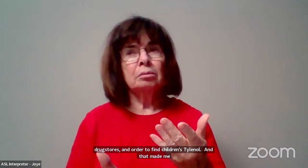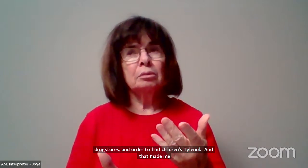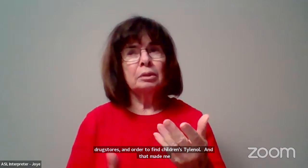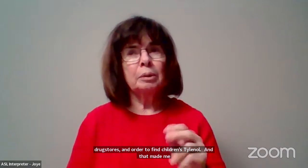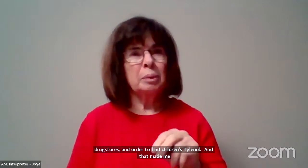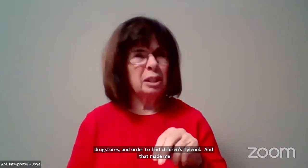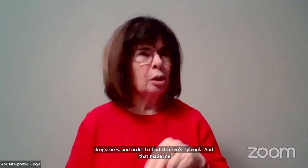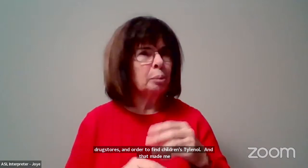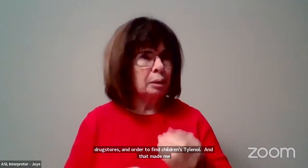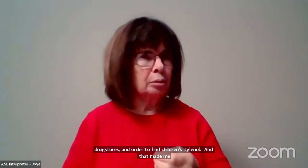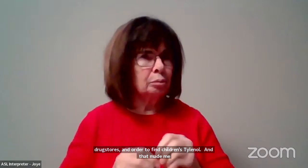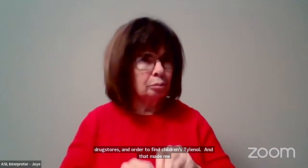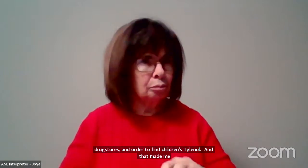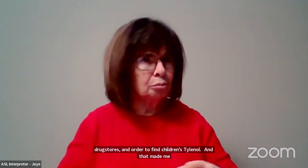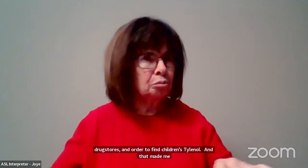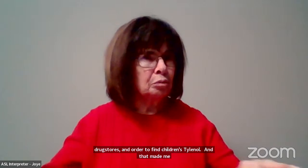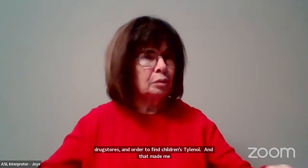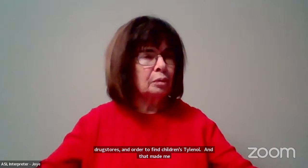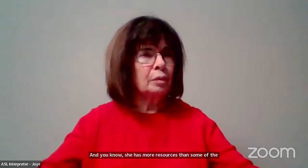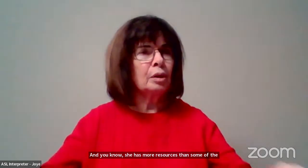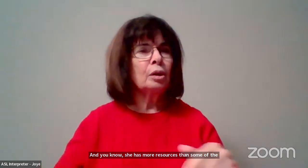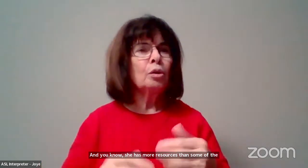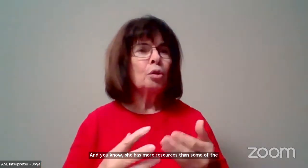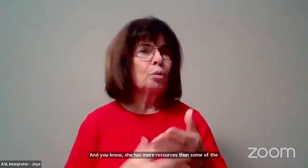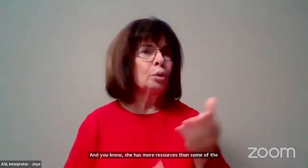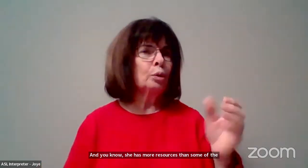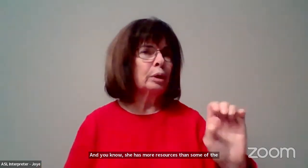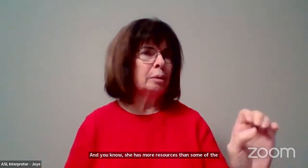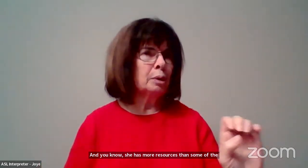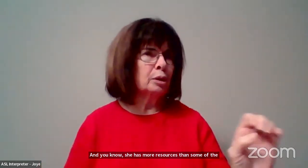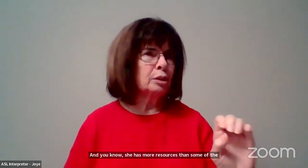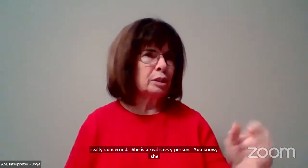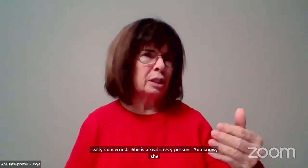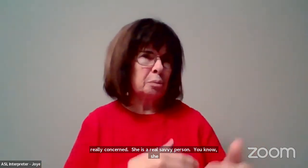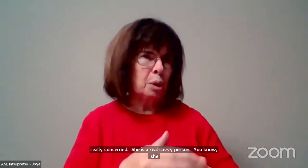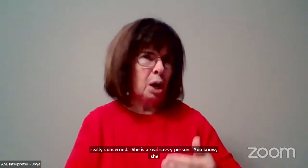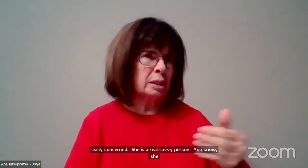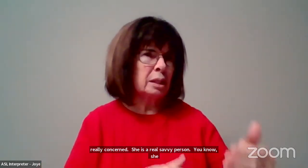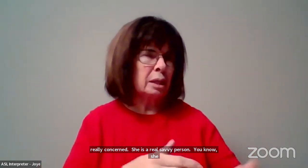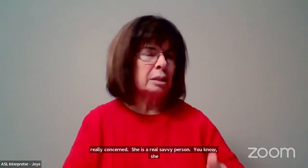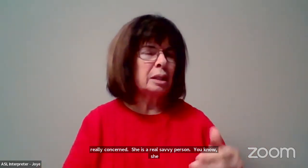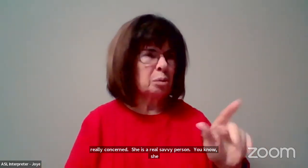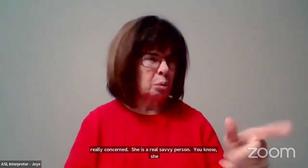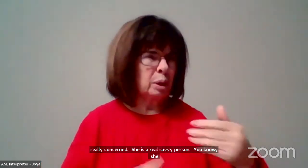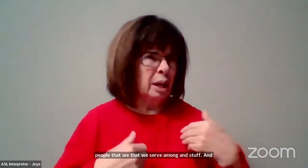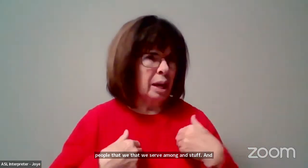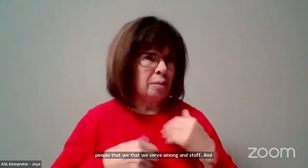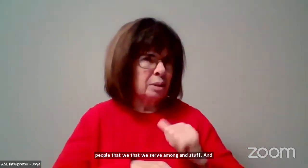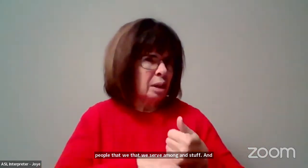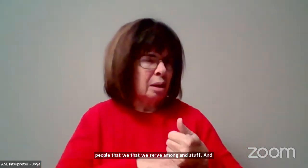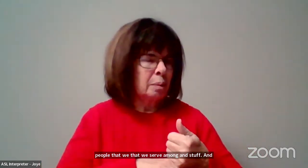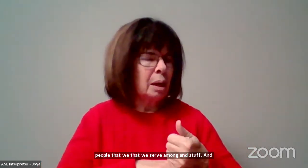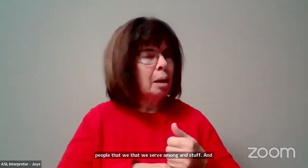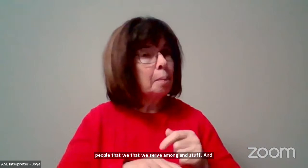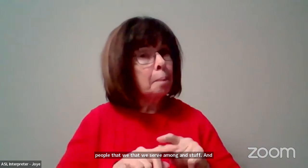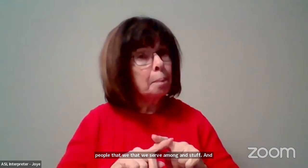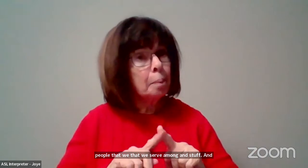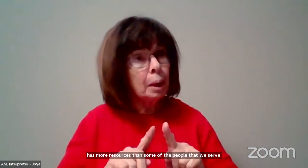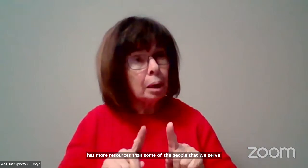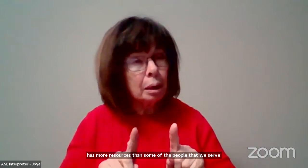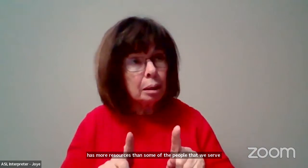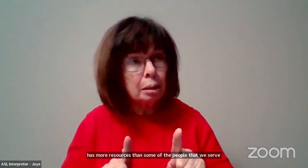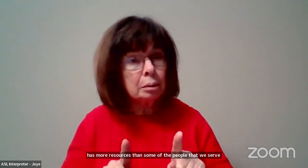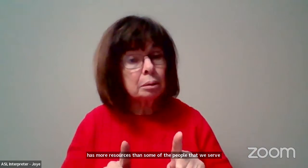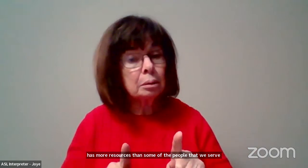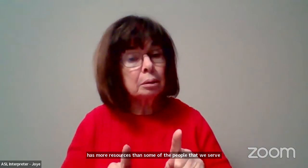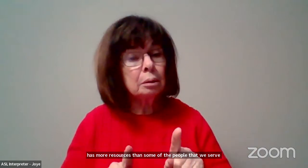distributed through the sort of emergency supplies process that we have. But if somebody knows